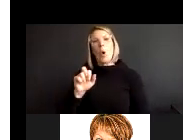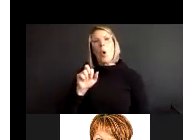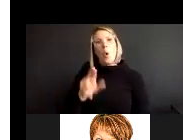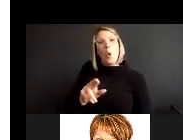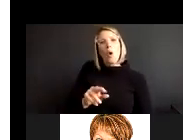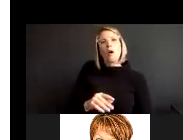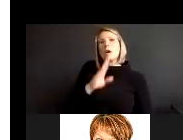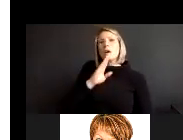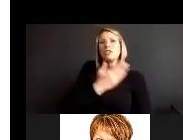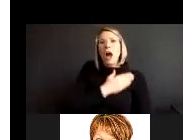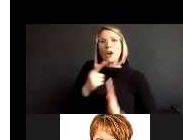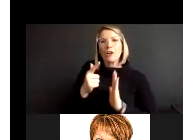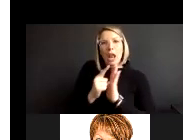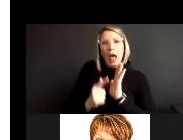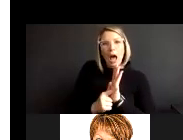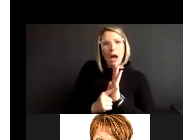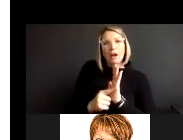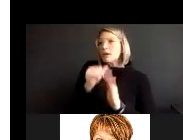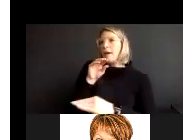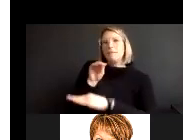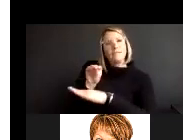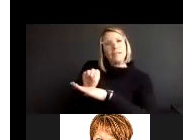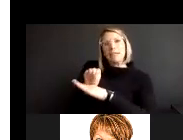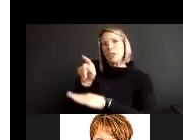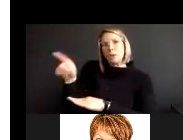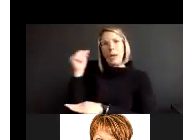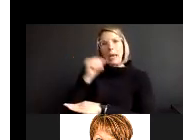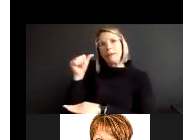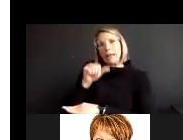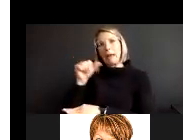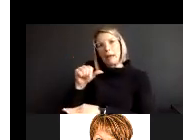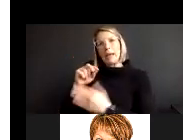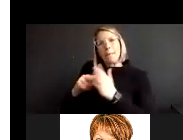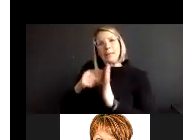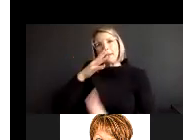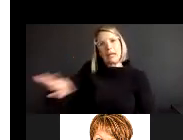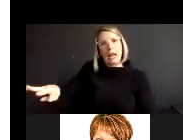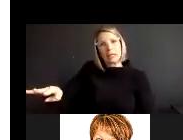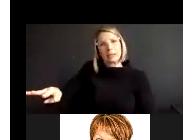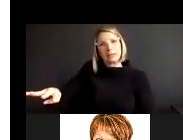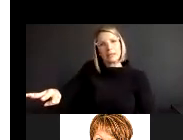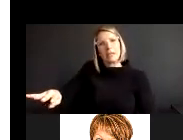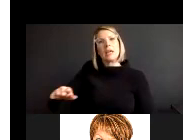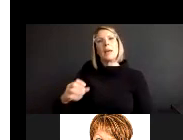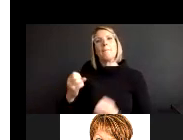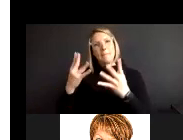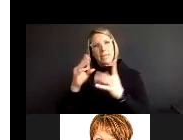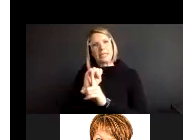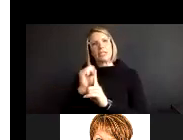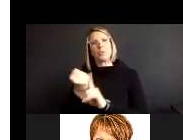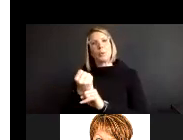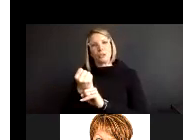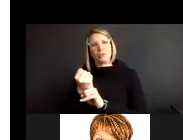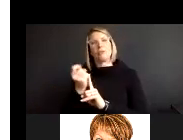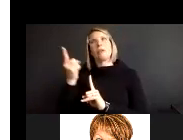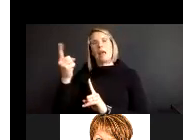2 of your meals or helping you with your pills. That's neglect. But sometimes I think adults in those situations, if I'm in